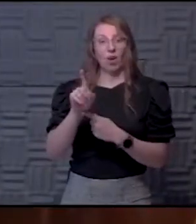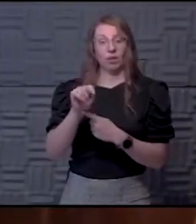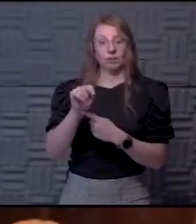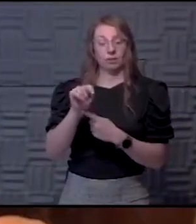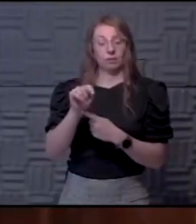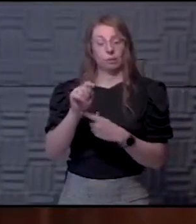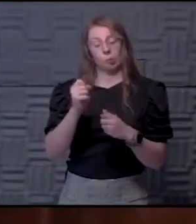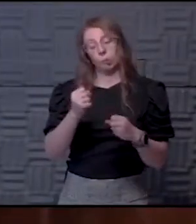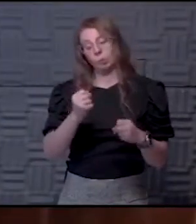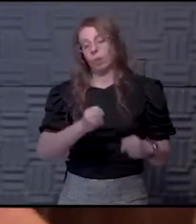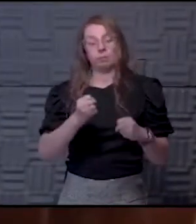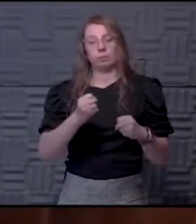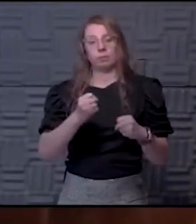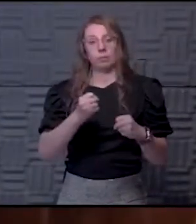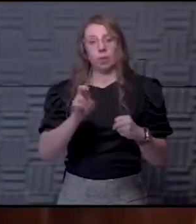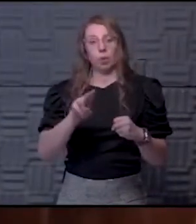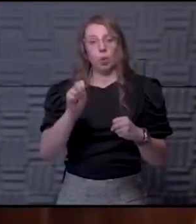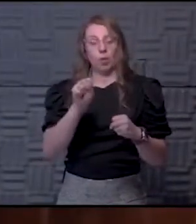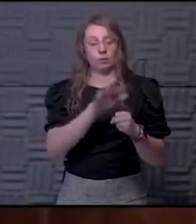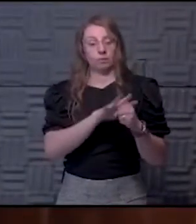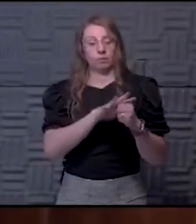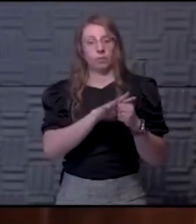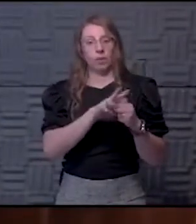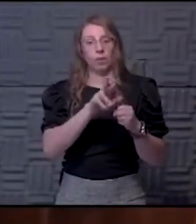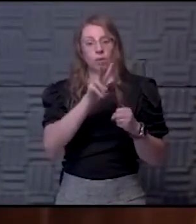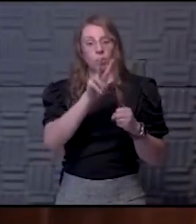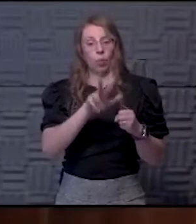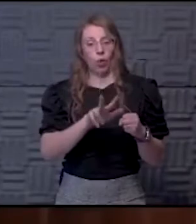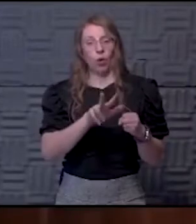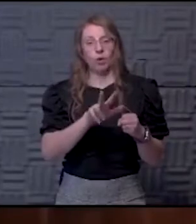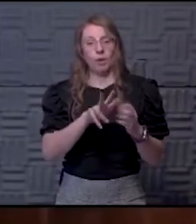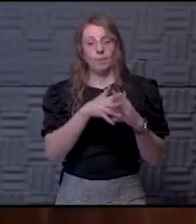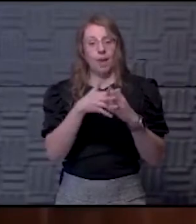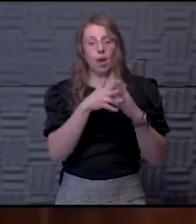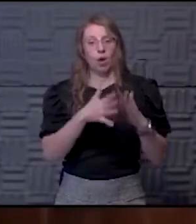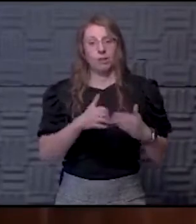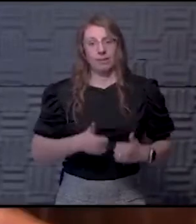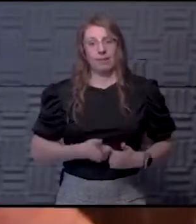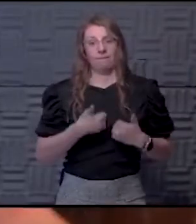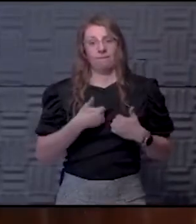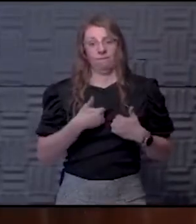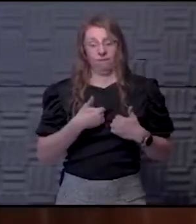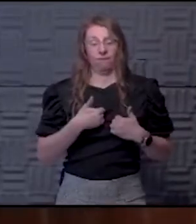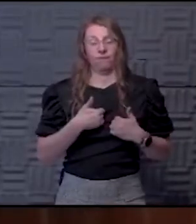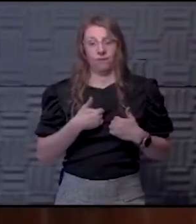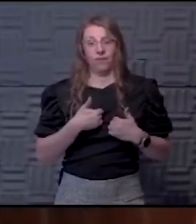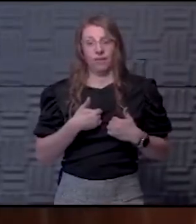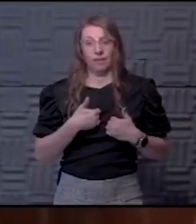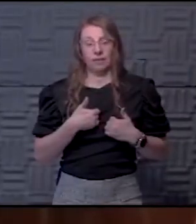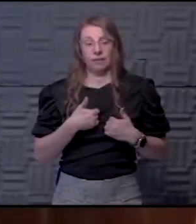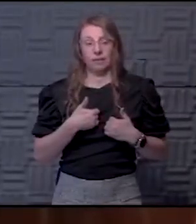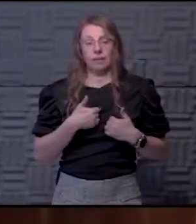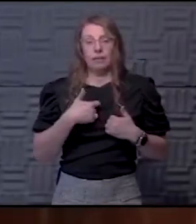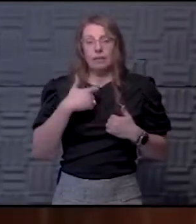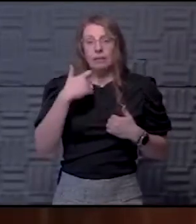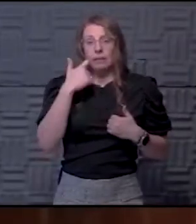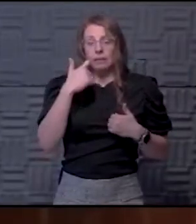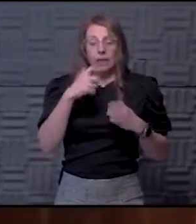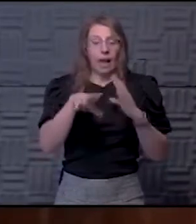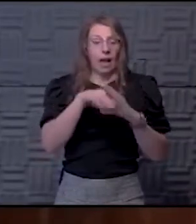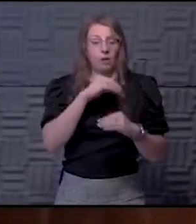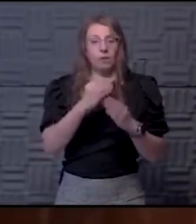predominating in the areas of the US where about 2/3 of Americans live. And we're just coming out of spring